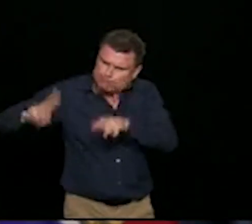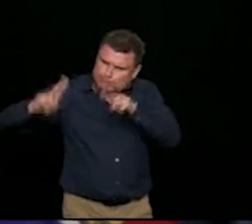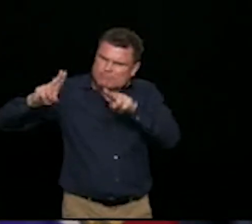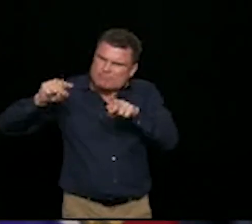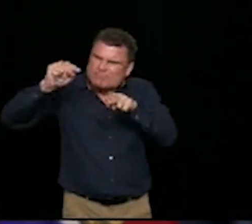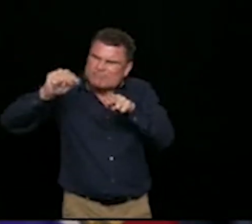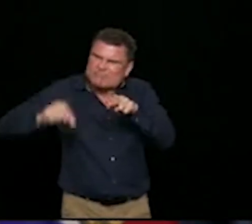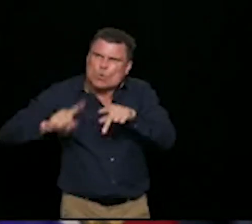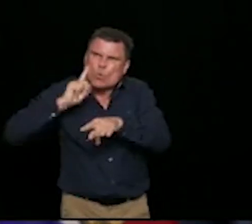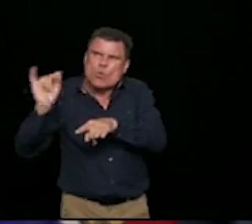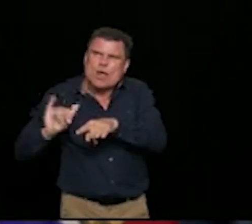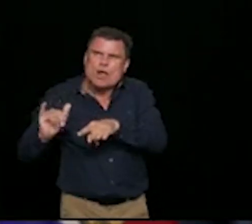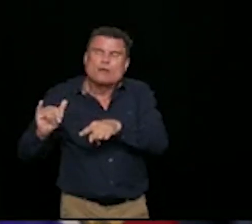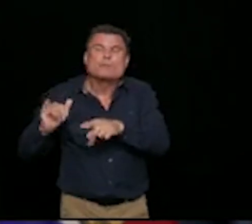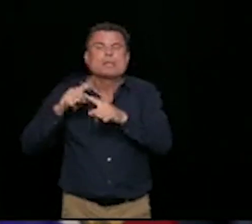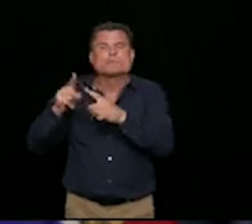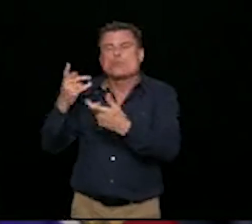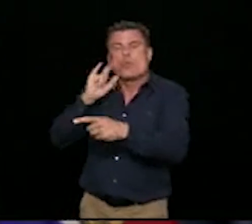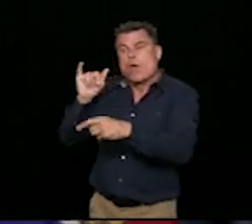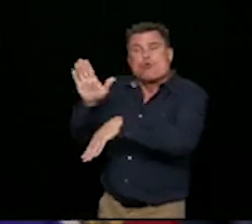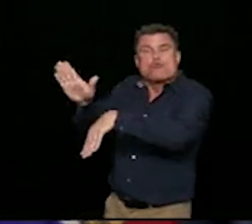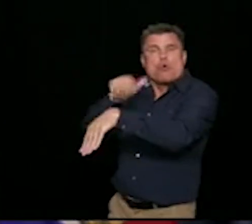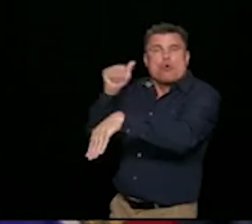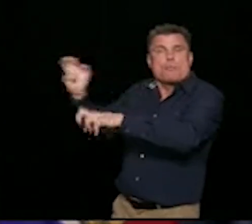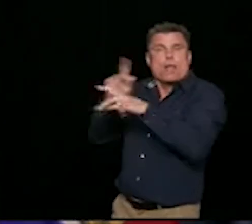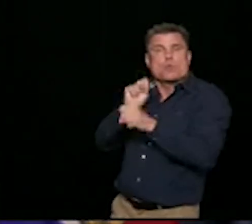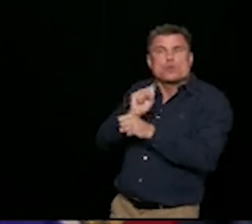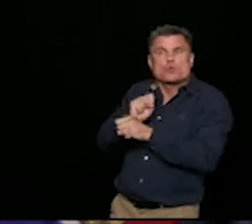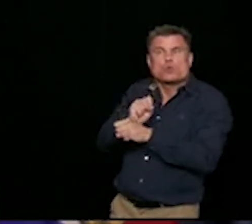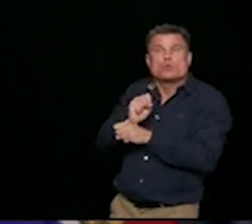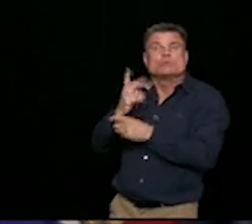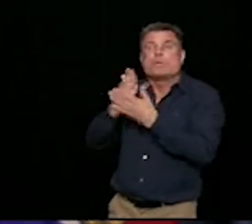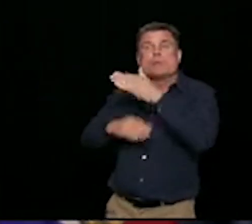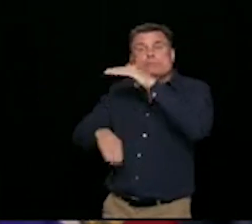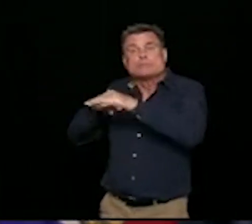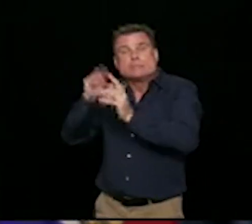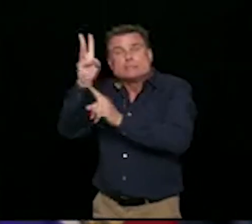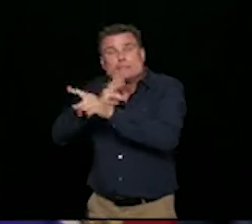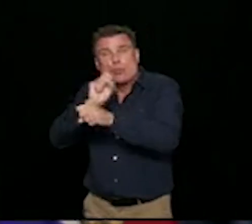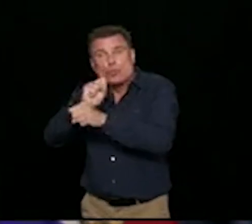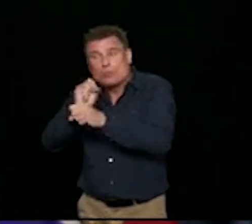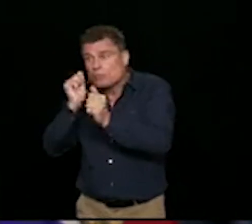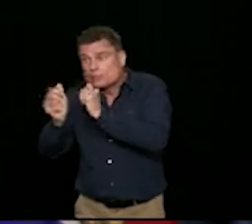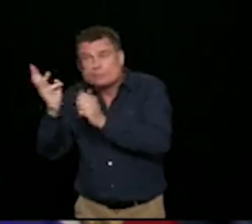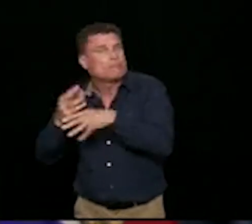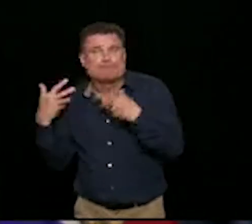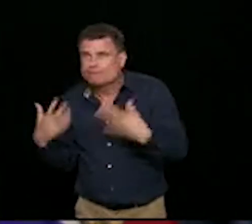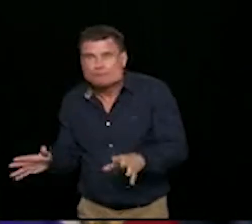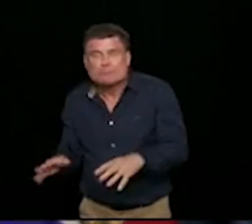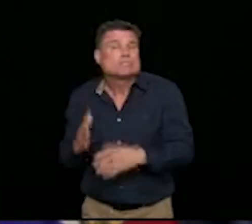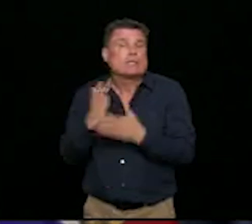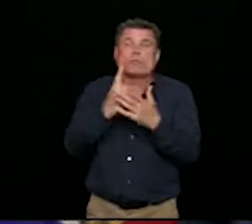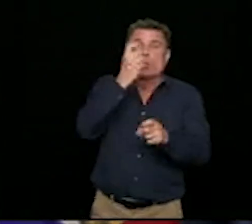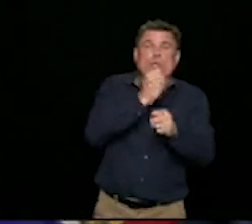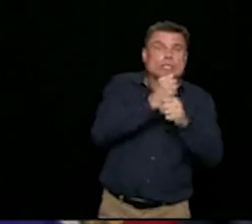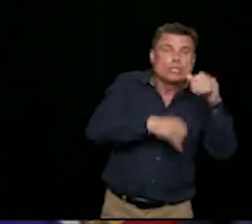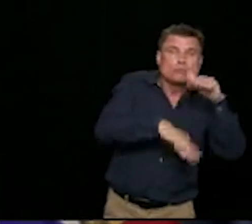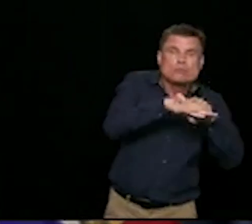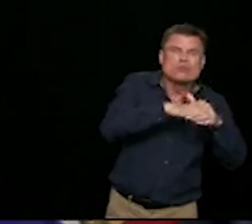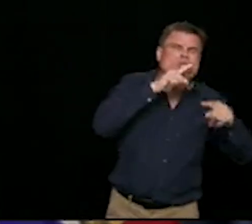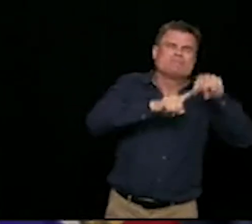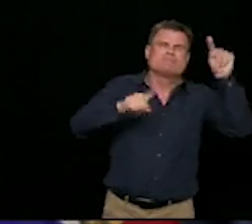the terms of the collective agreement. Many of them have recall rights, 6 months to perhaps a year, maybe